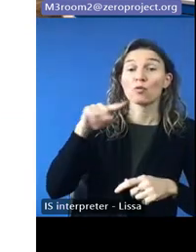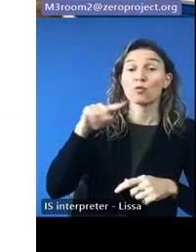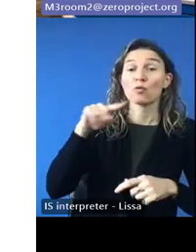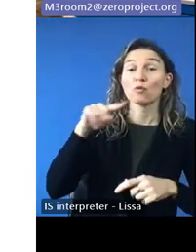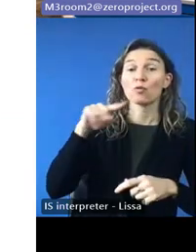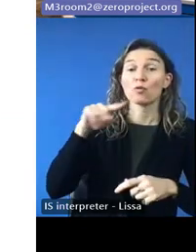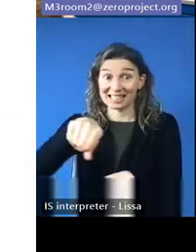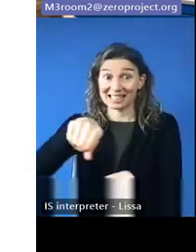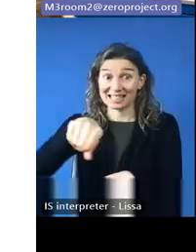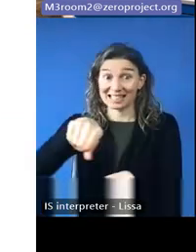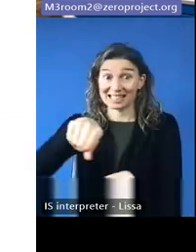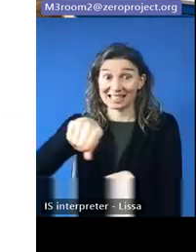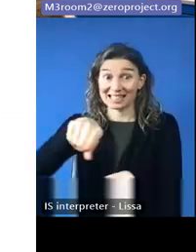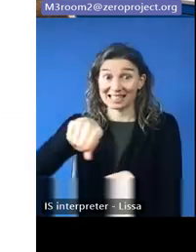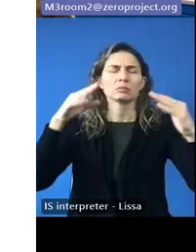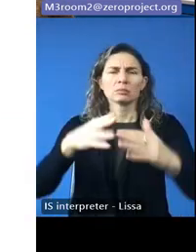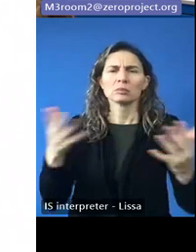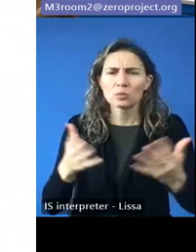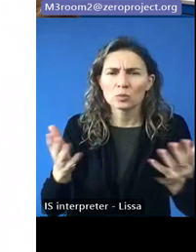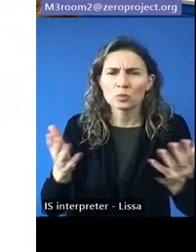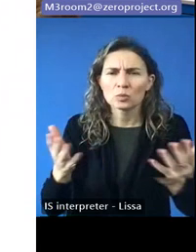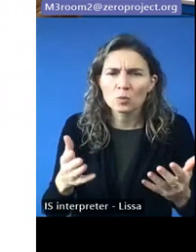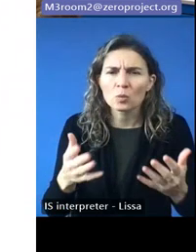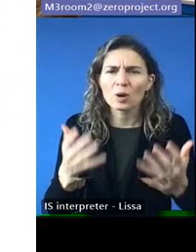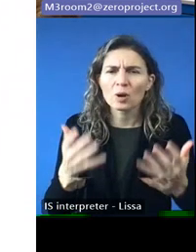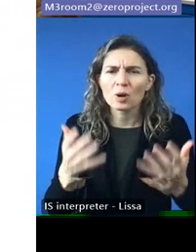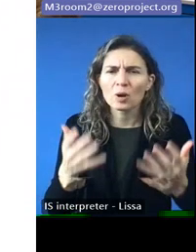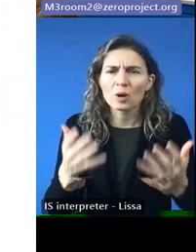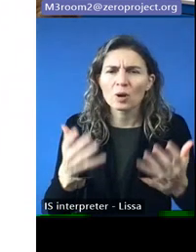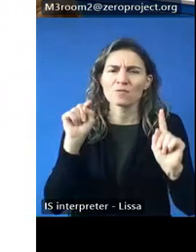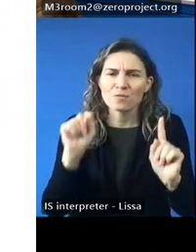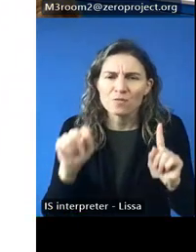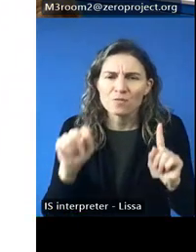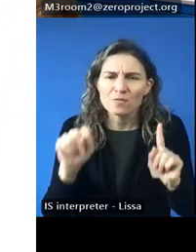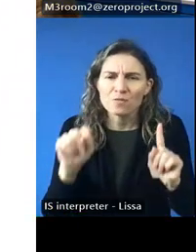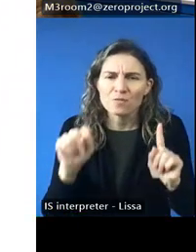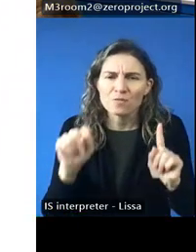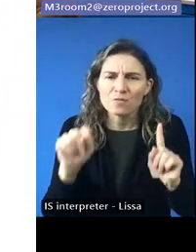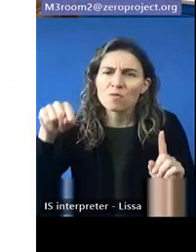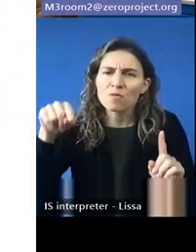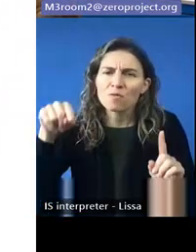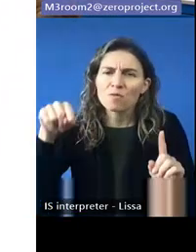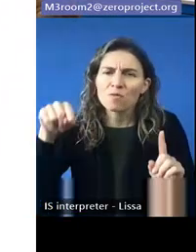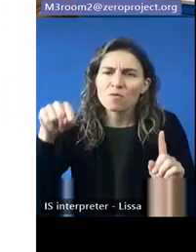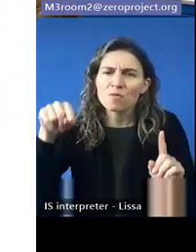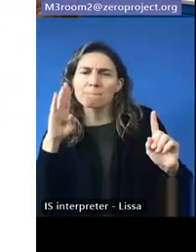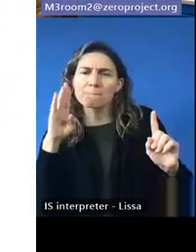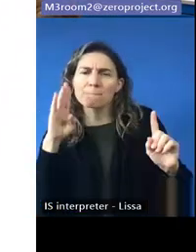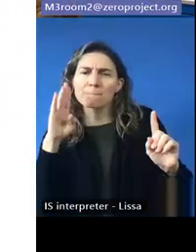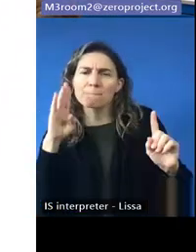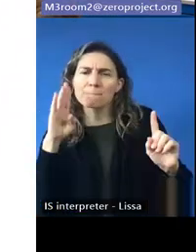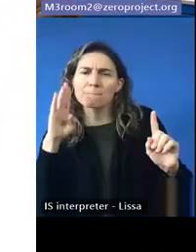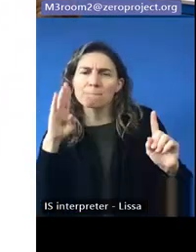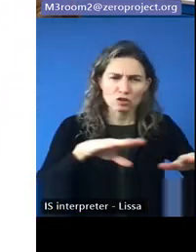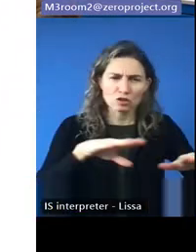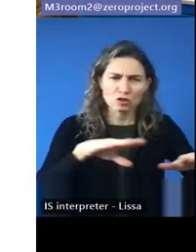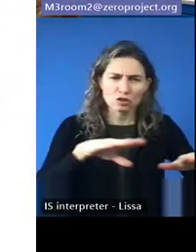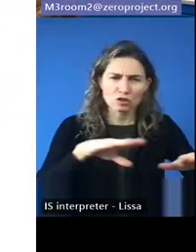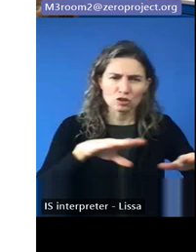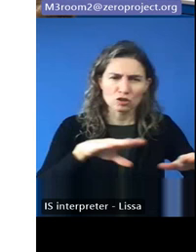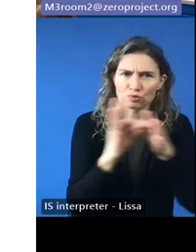for Right, Childhood and Parentality, CIDIP. We will appreciate your patience as